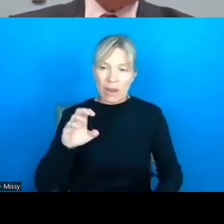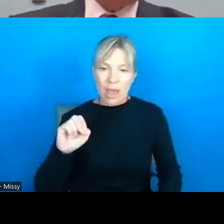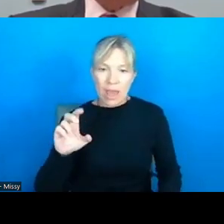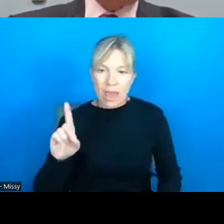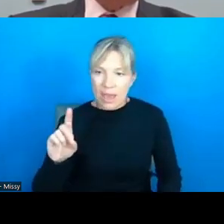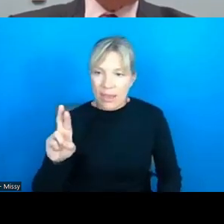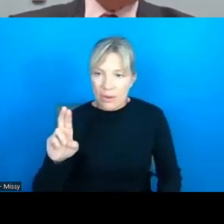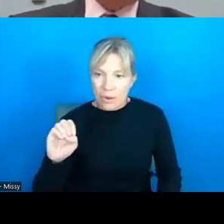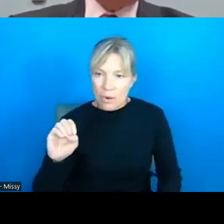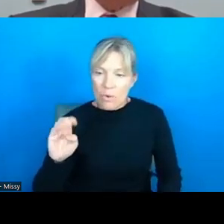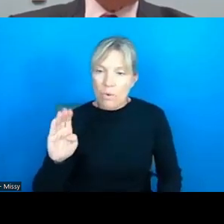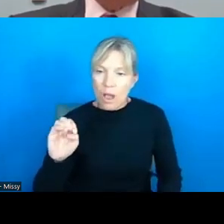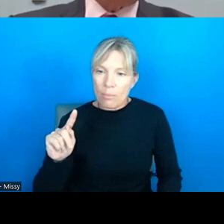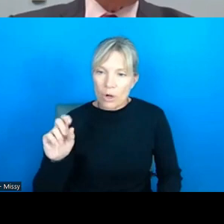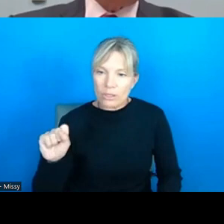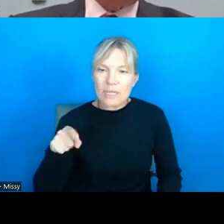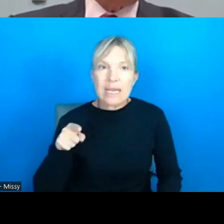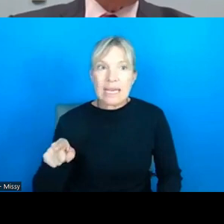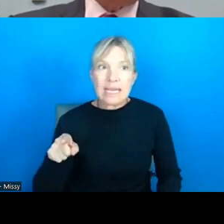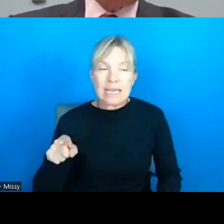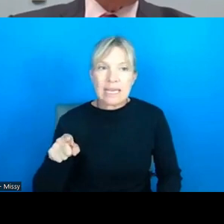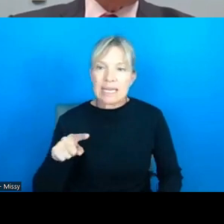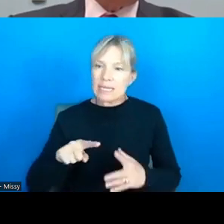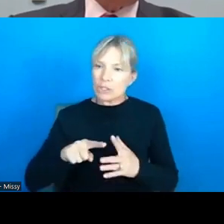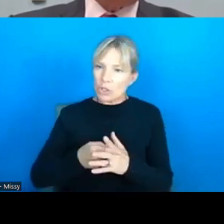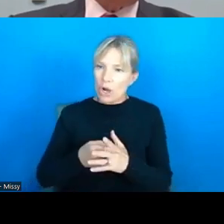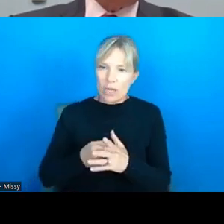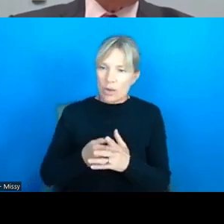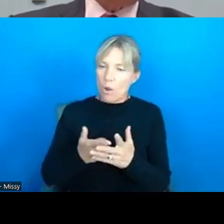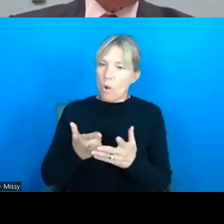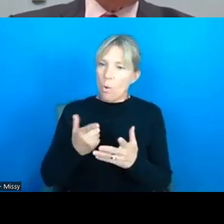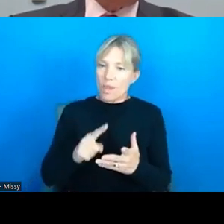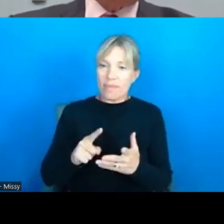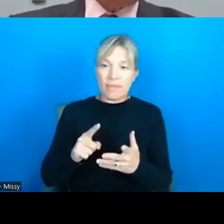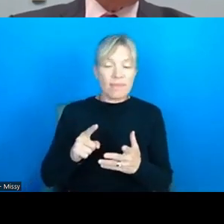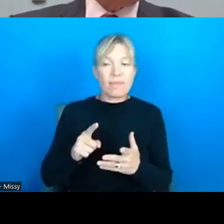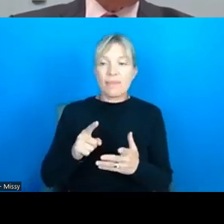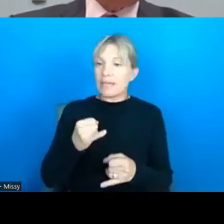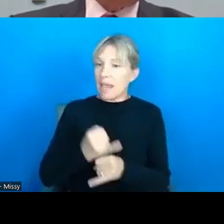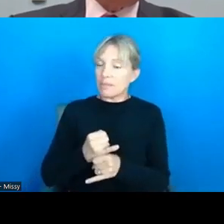started out by making the campus at UC Berkeley accessible,